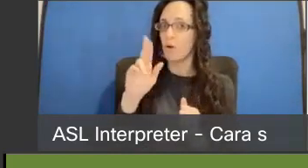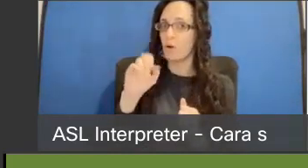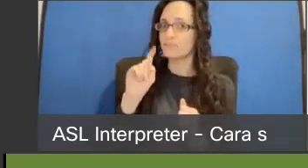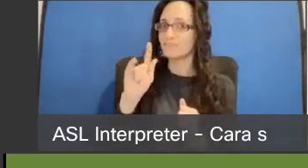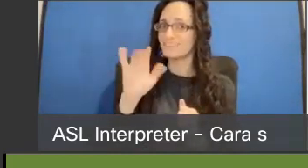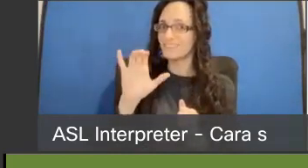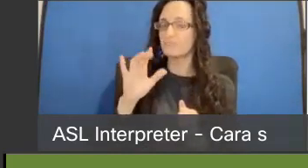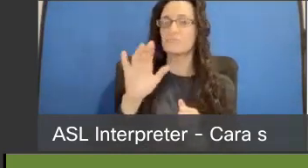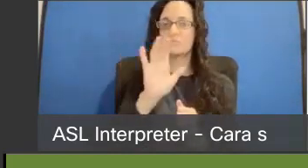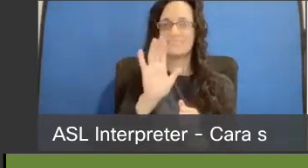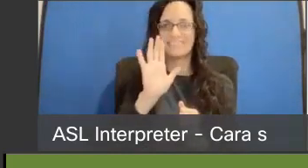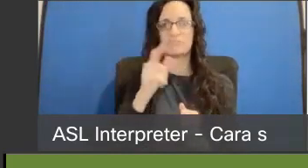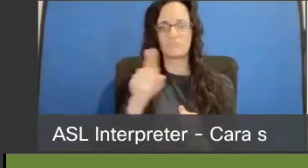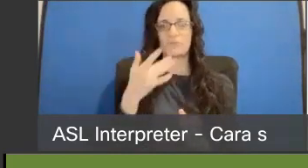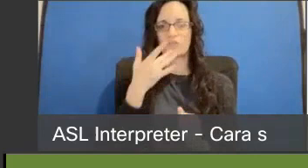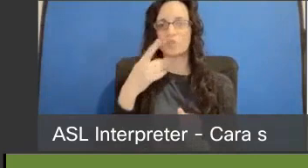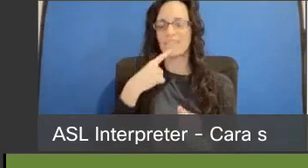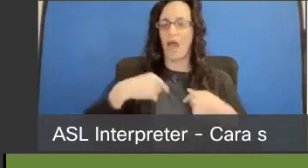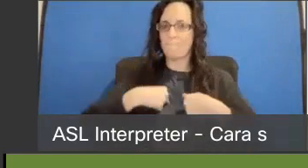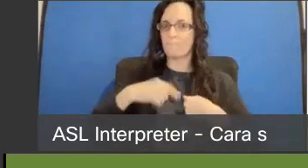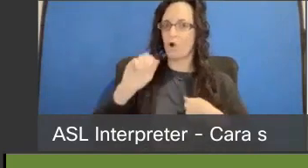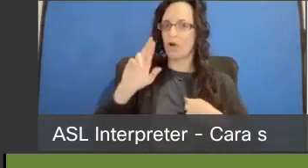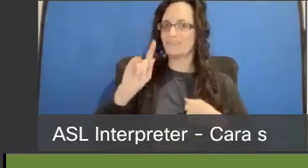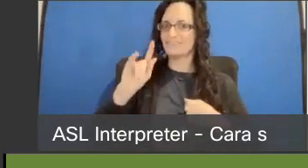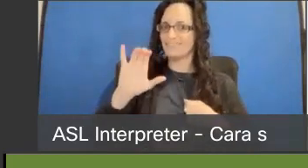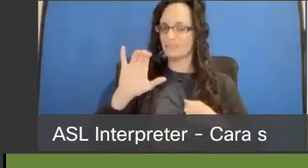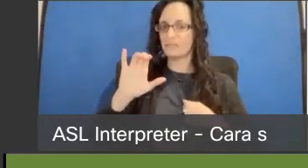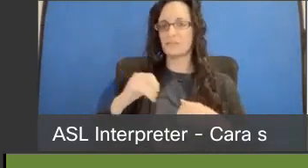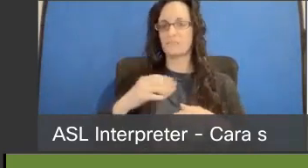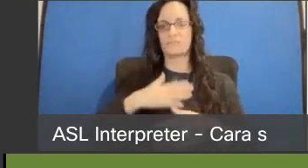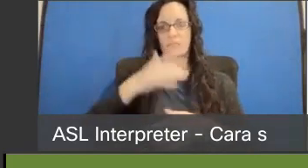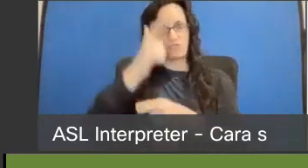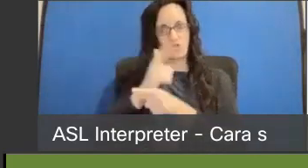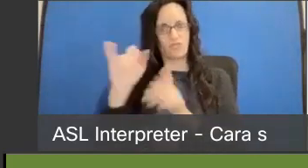am autistic. In my personal life, my brother identifies as